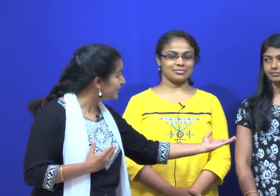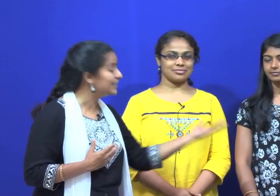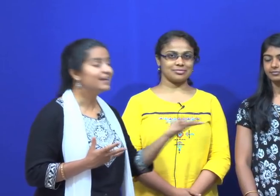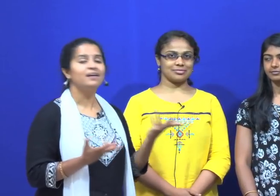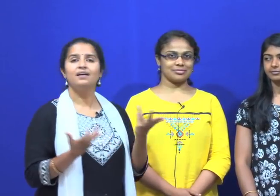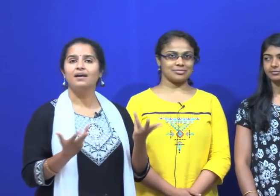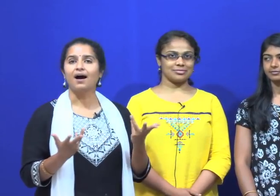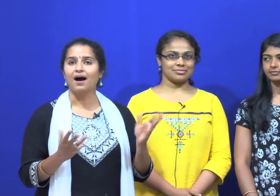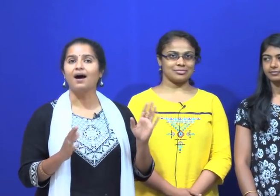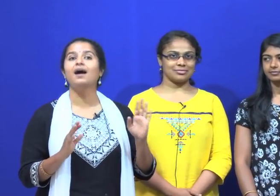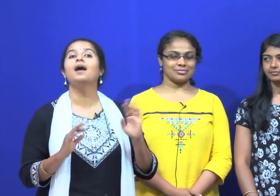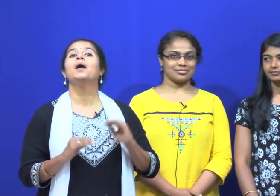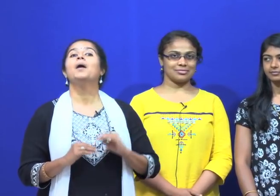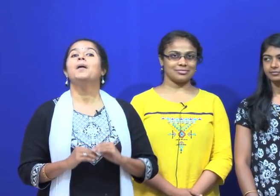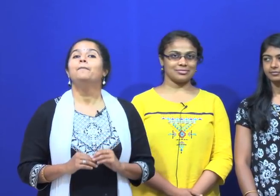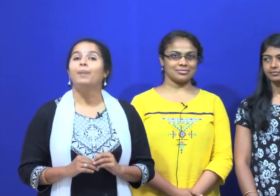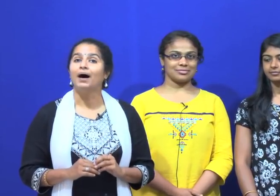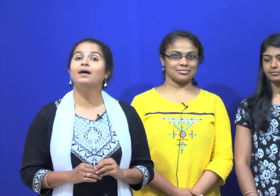Bhavati ka.